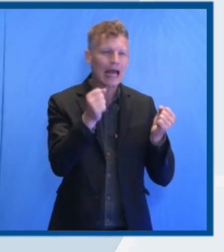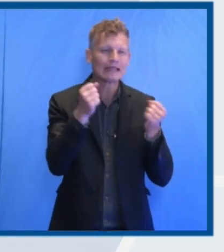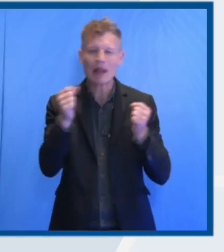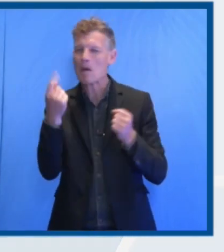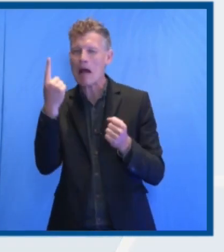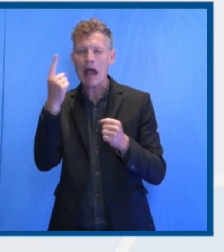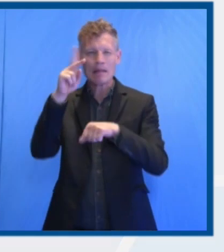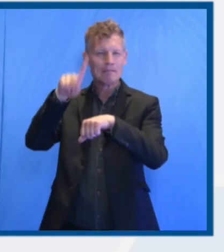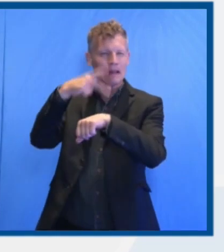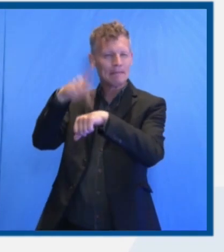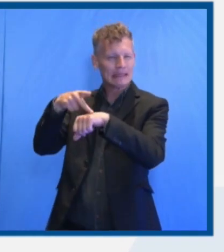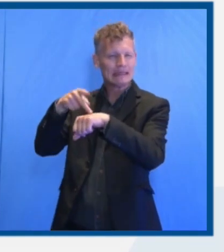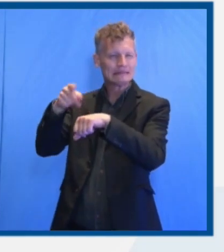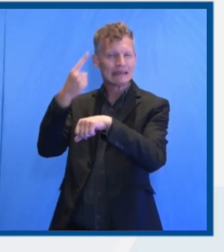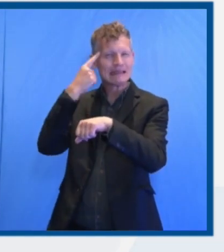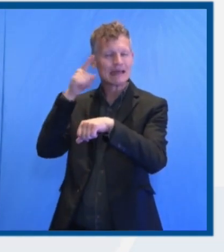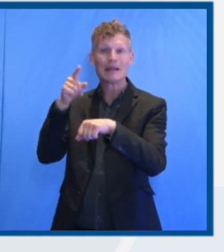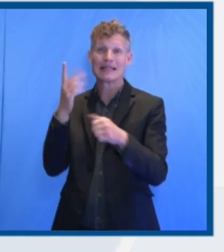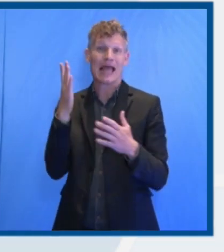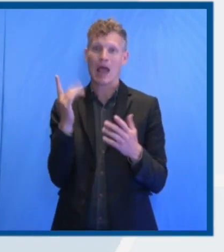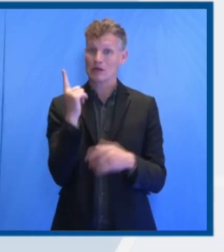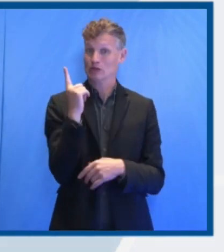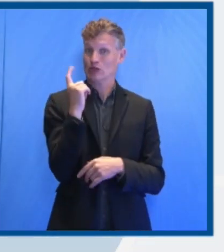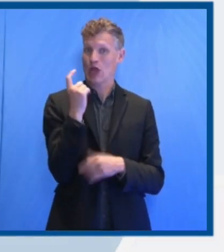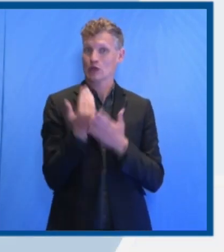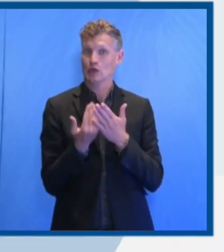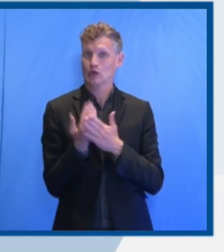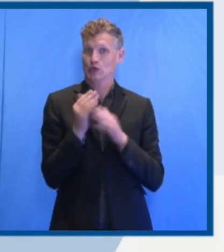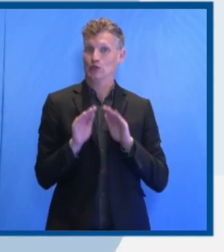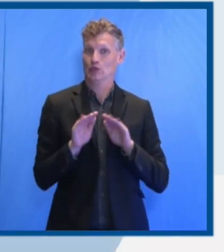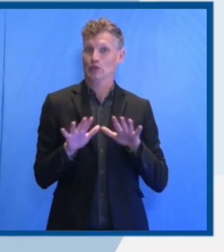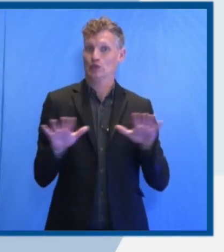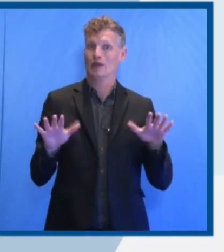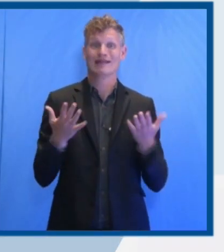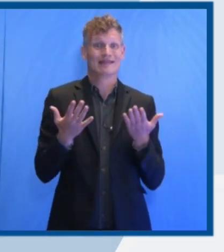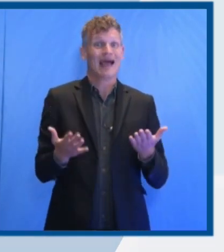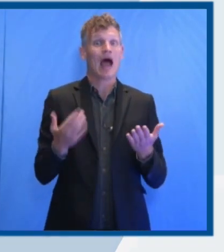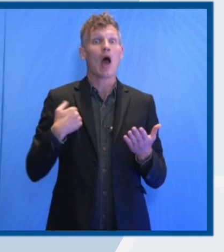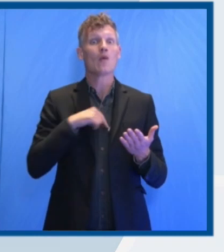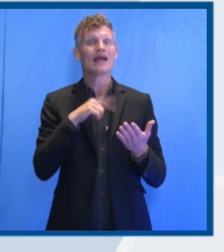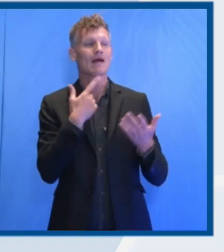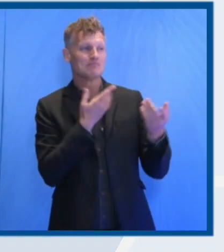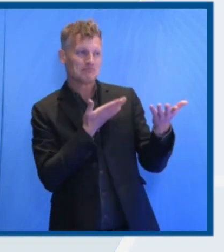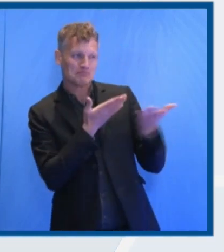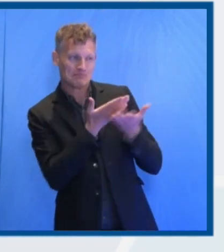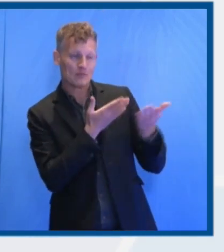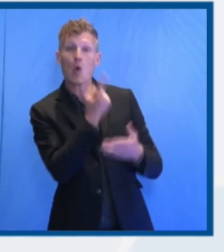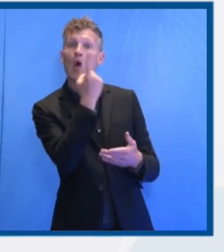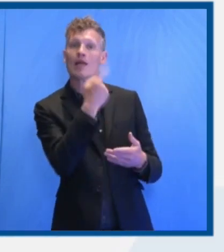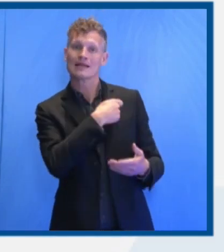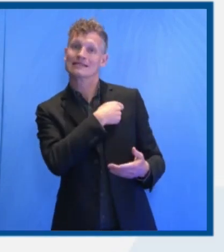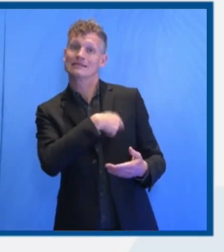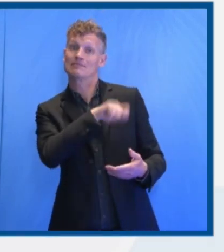starting to happen. We are speaking right now to a Spanish hotel chain that is investigating and